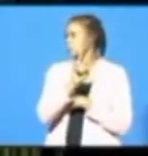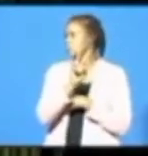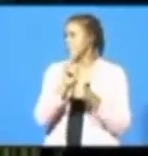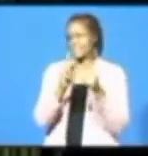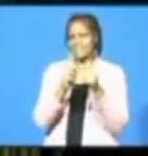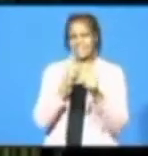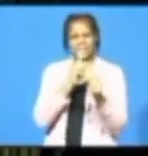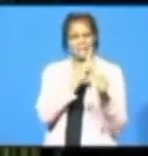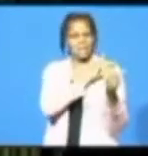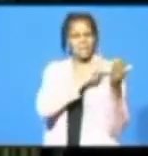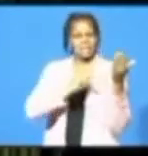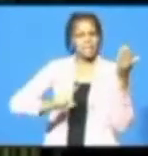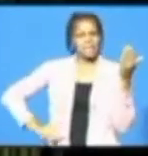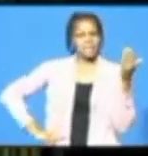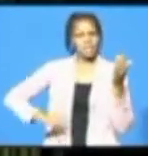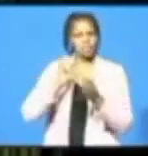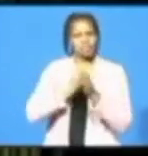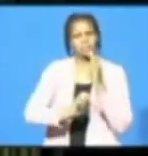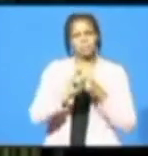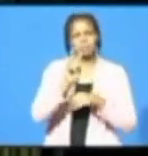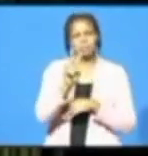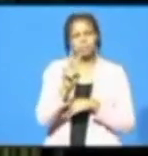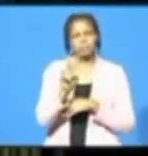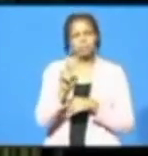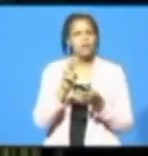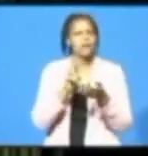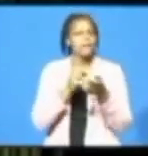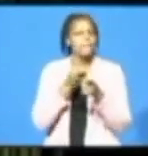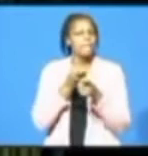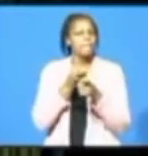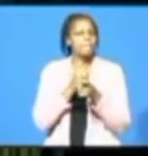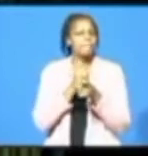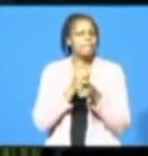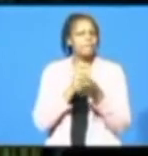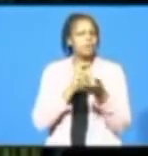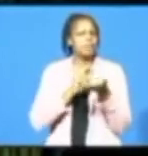2. And I will read from verse 19.